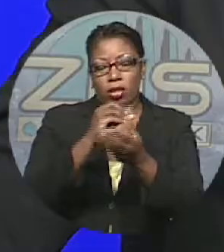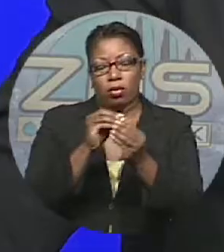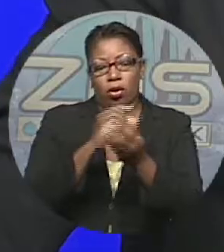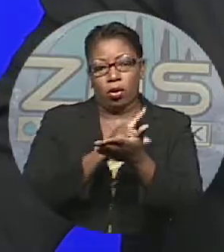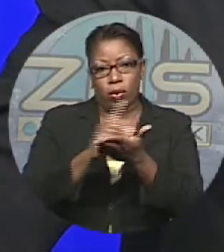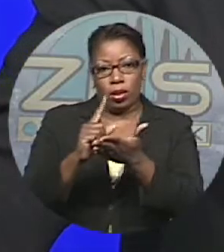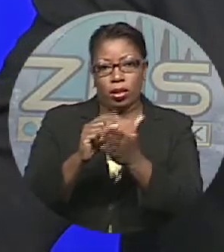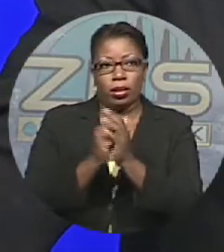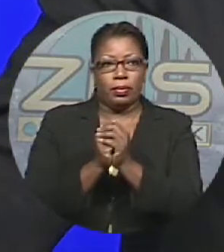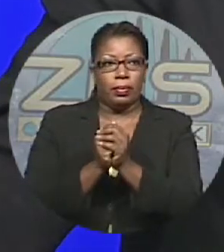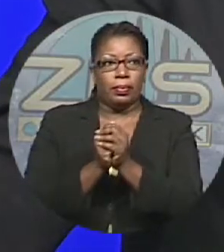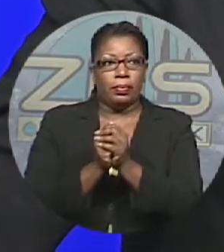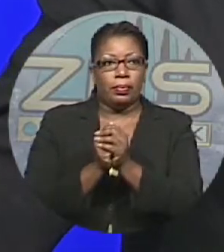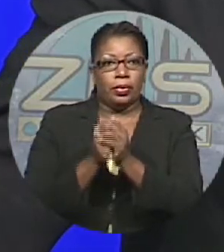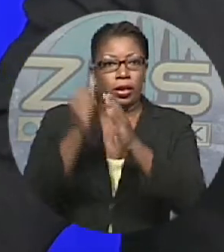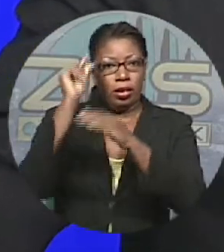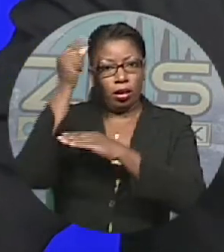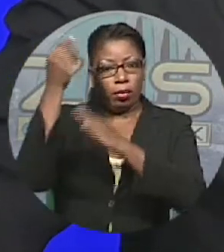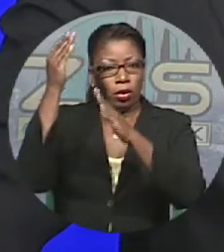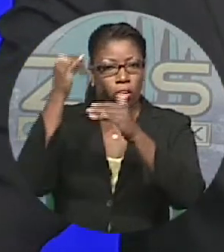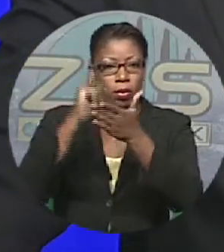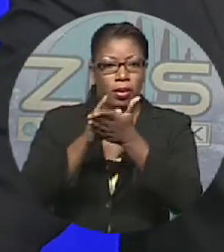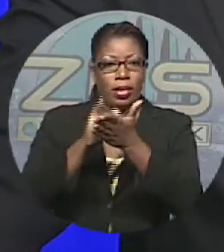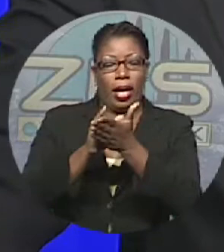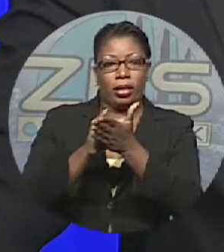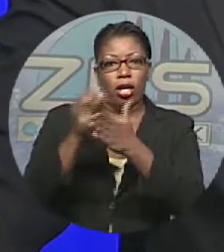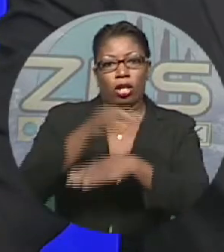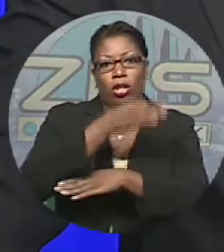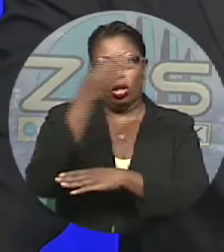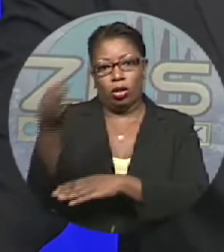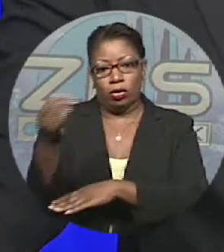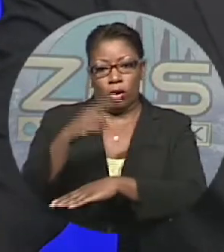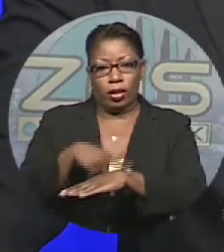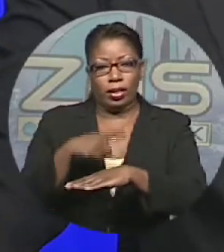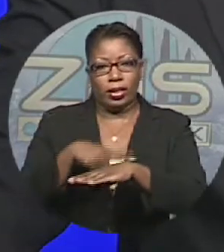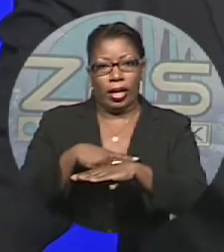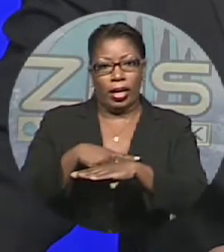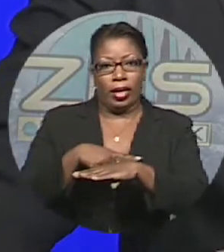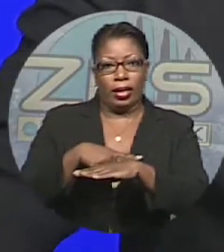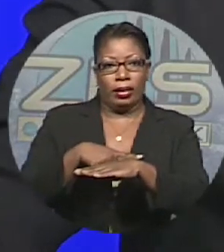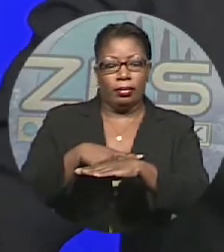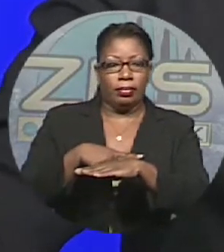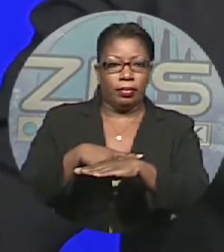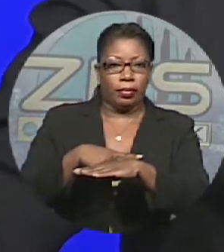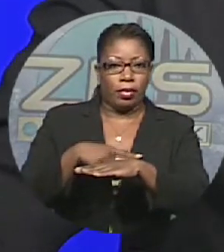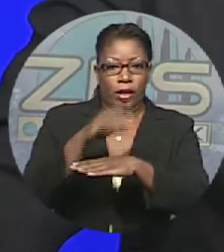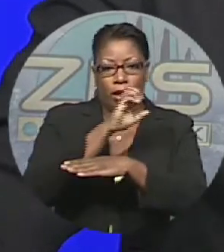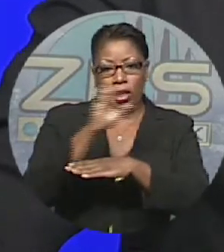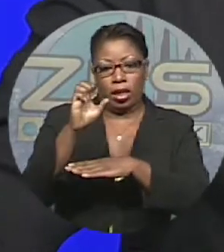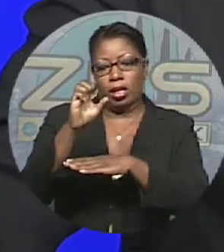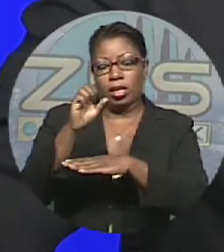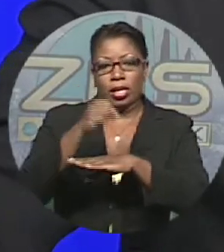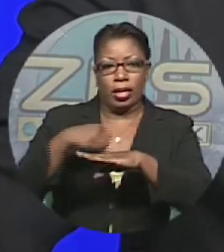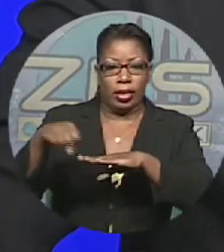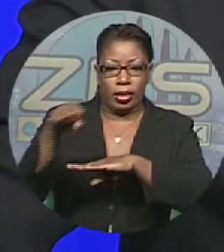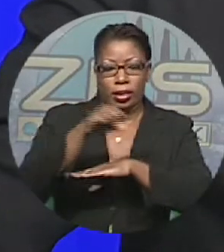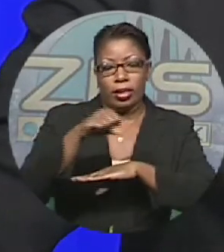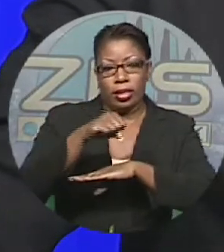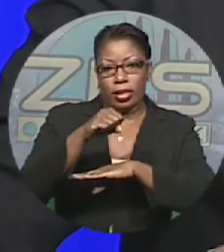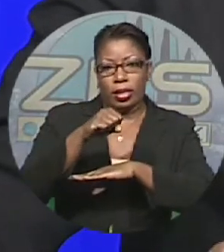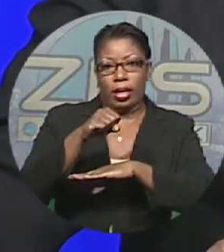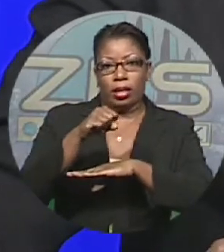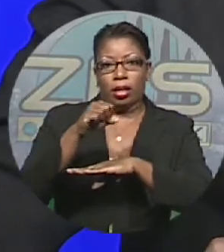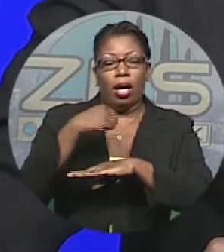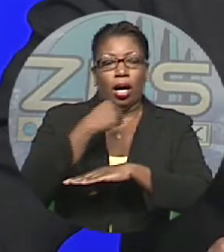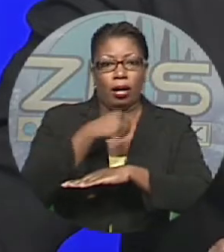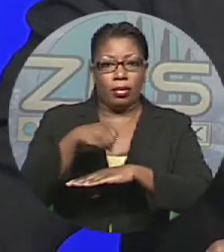News. The government hopes that by this fall, homes in the Strawn's Hills East Estate subdivisions will be occupied. The